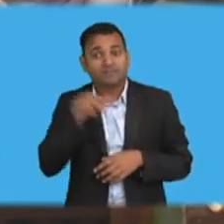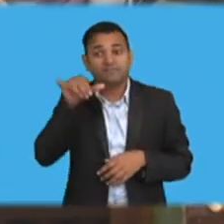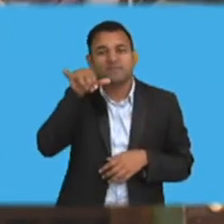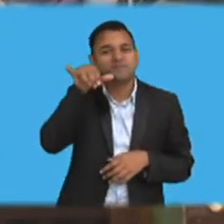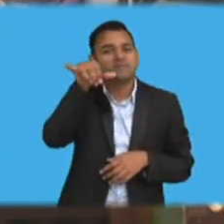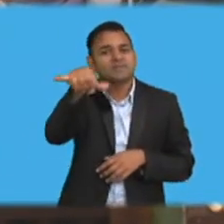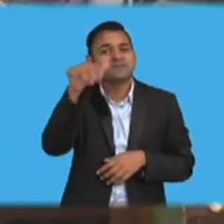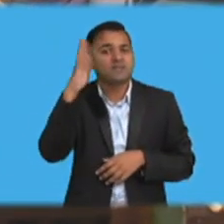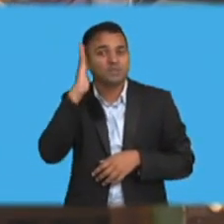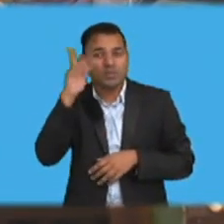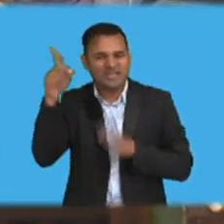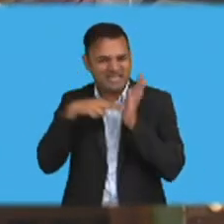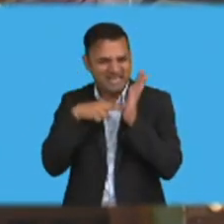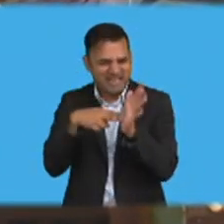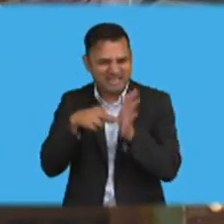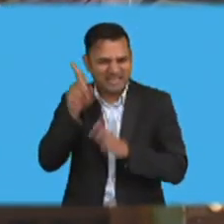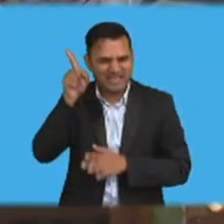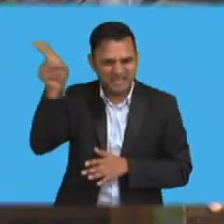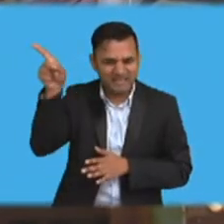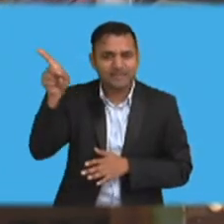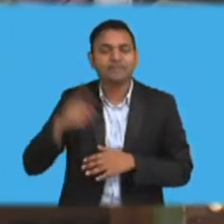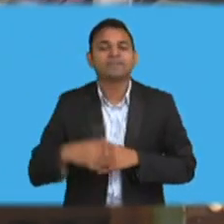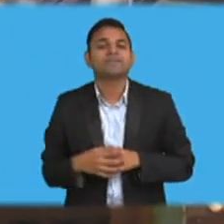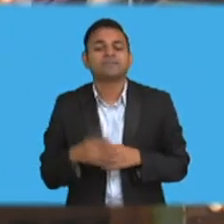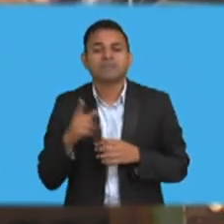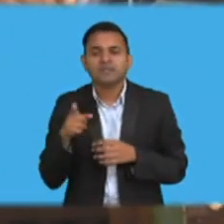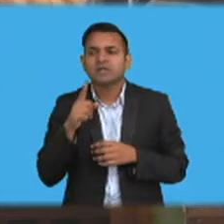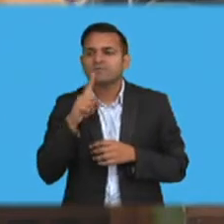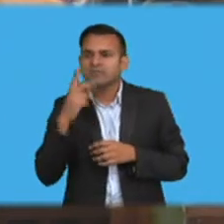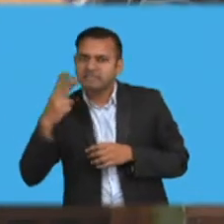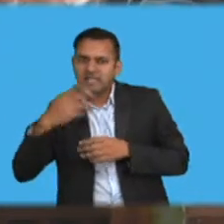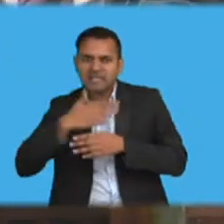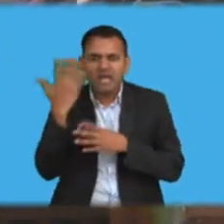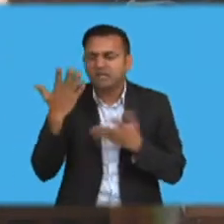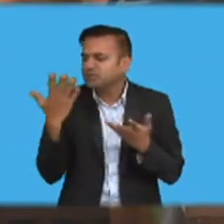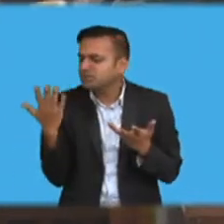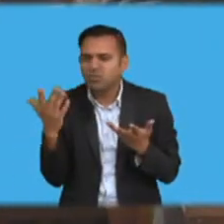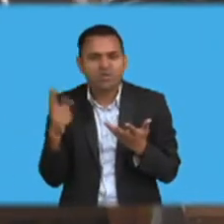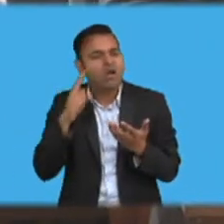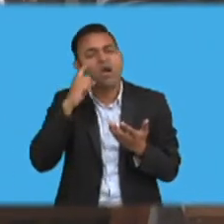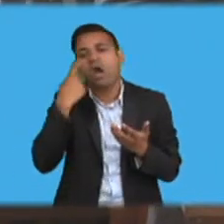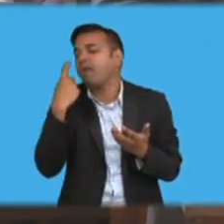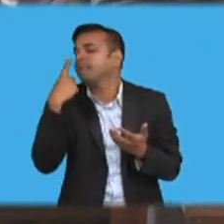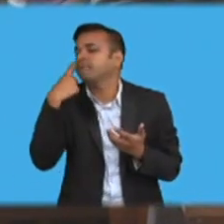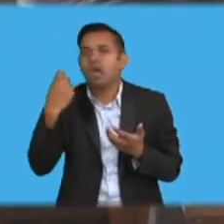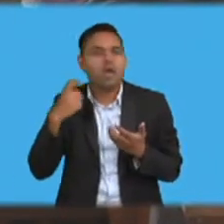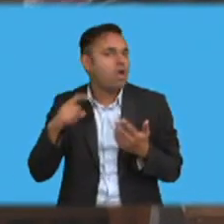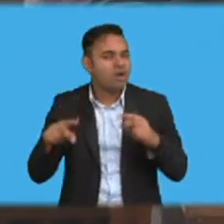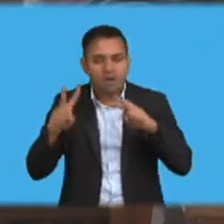day, but were unable to locate the site because of very poor weather conditions.